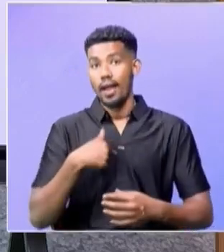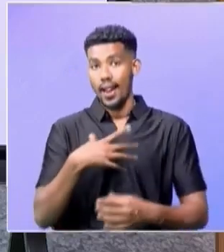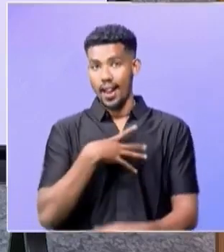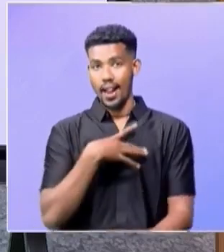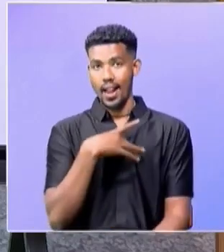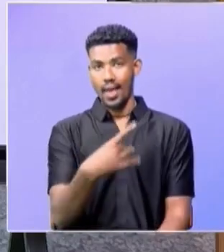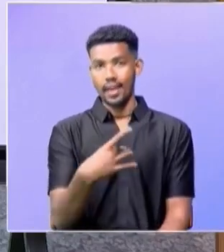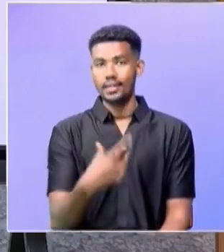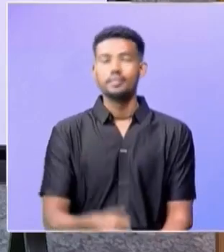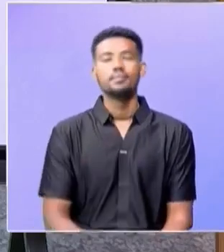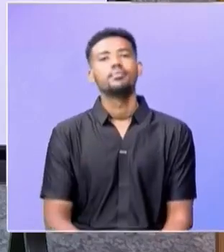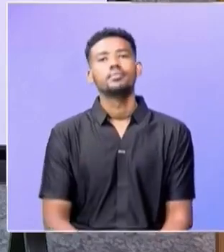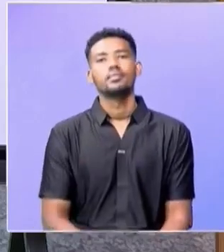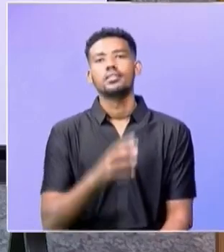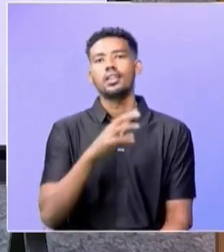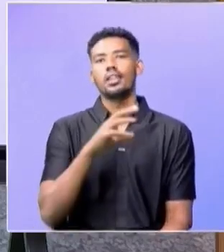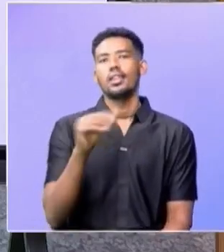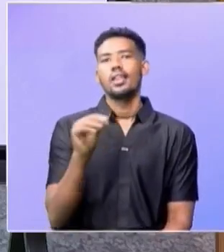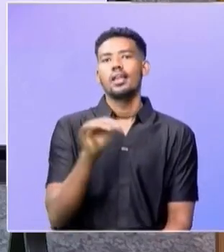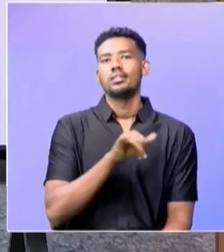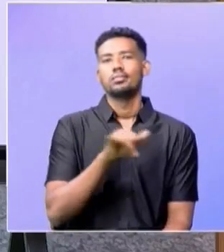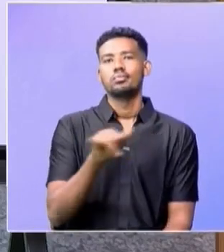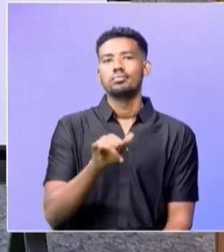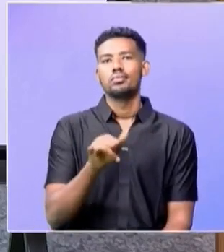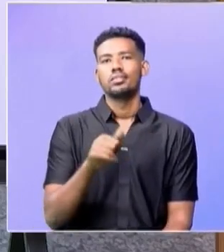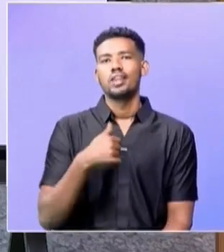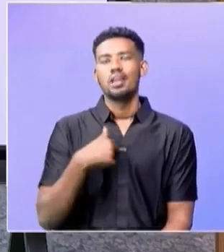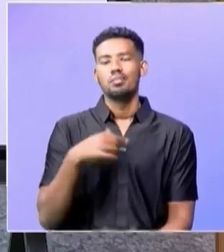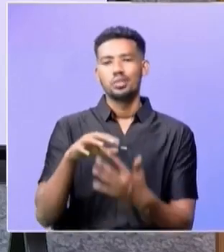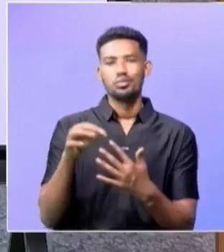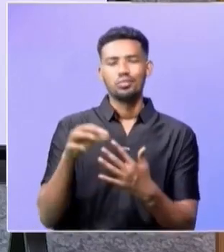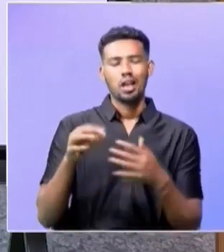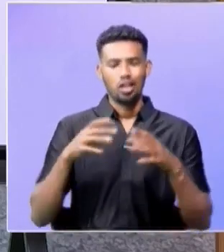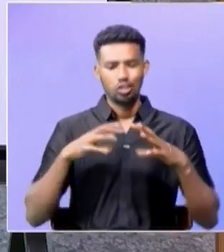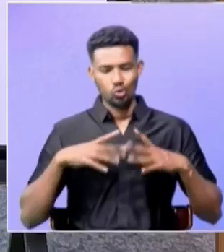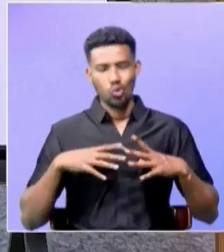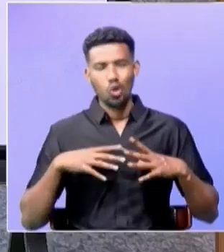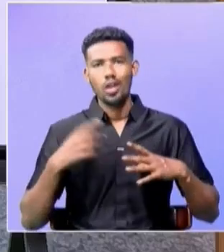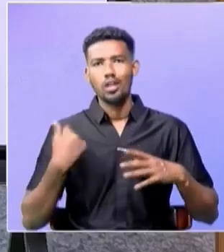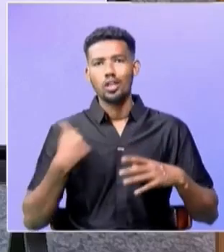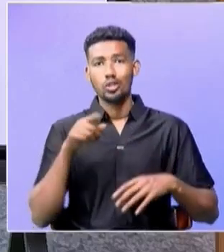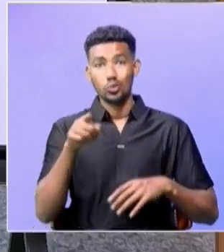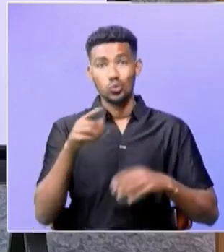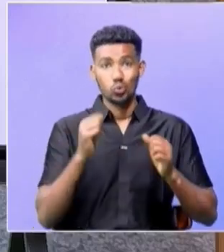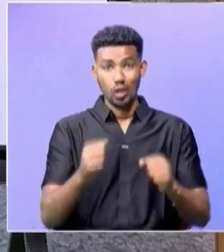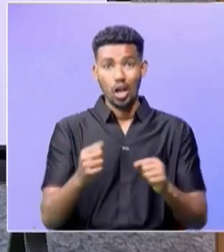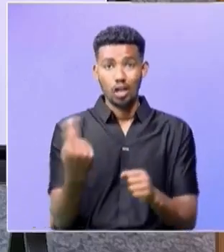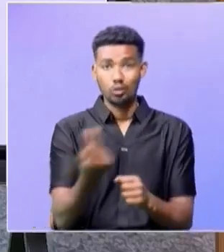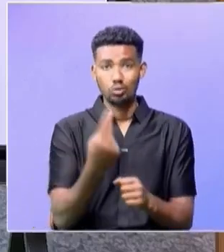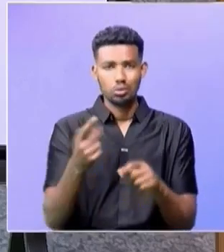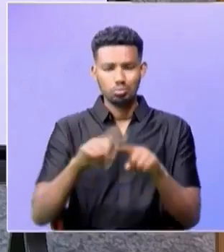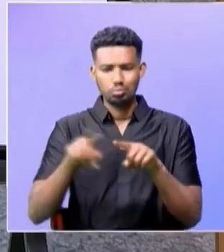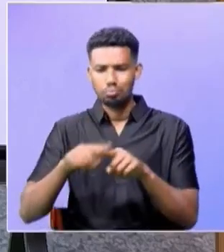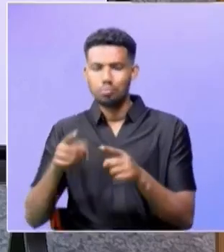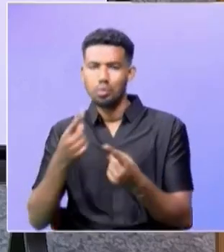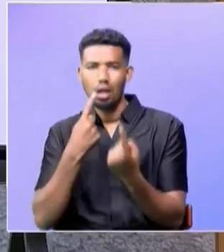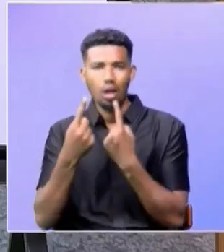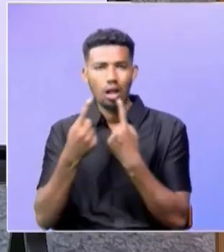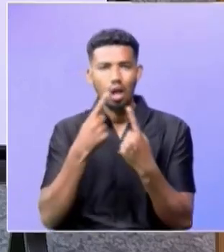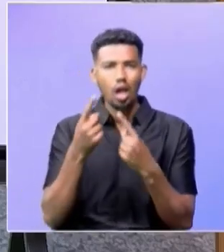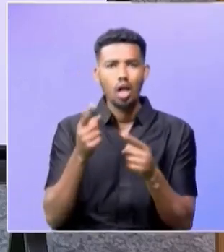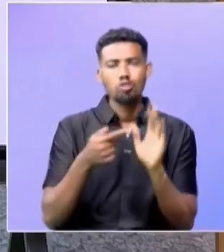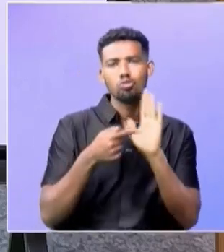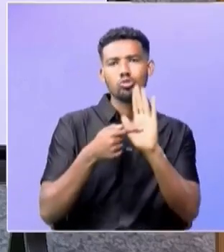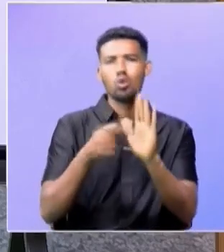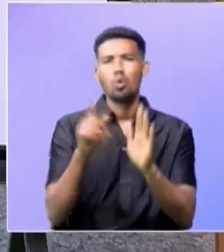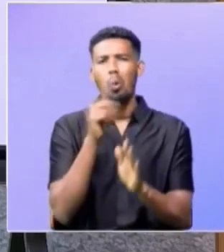like, and also I prefer, I enjoy. You can use many vocabularies to show what you